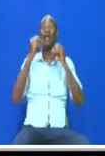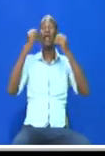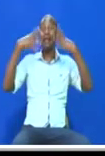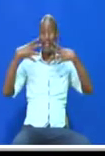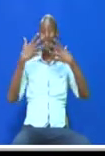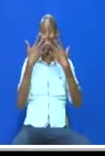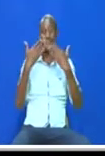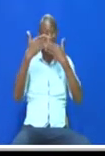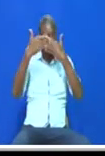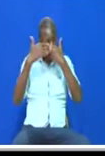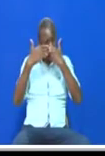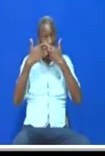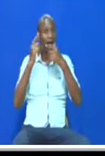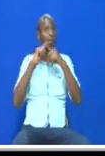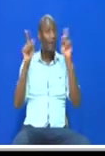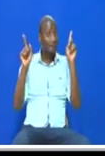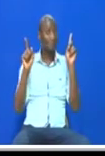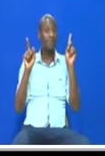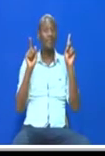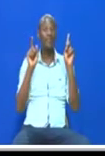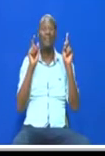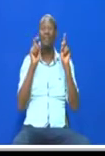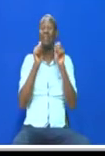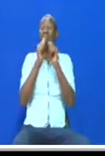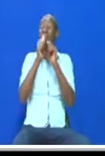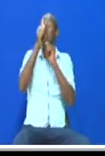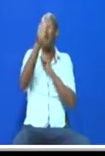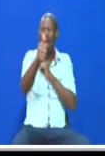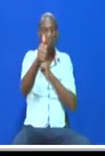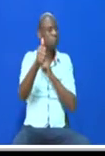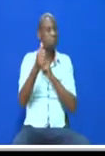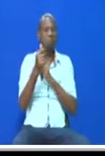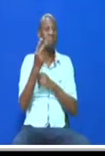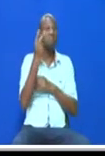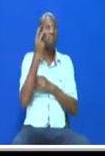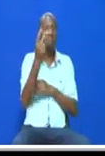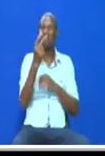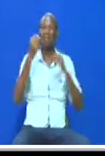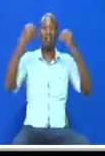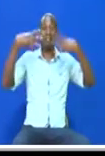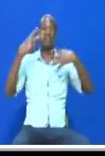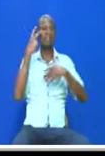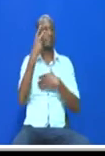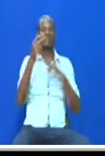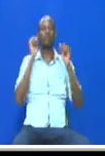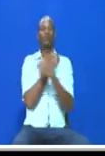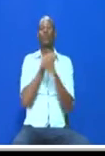are near the eye. However, distant objects cannot be focused clearly by the